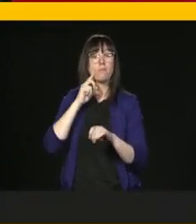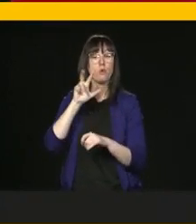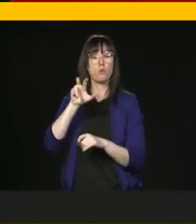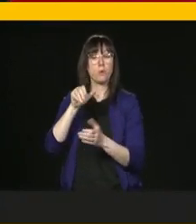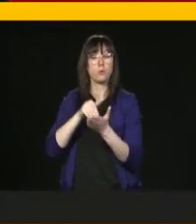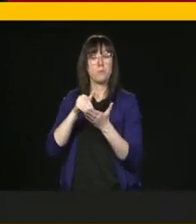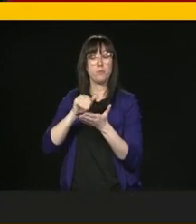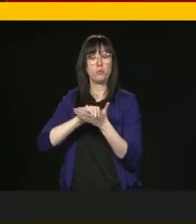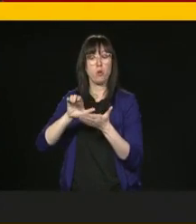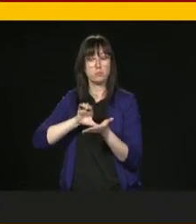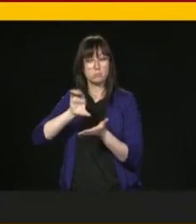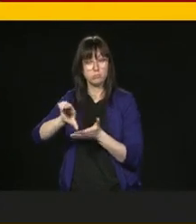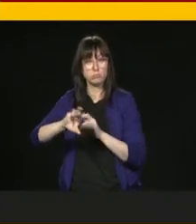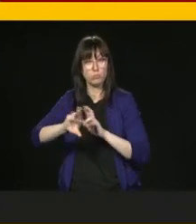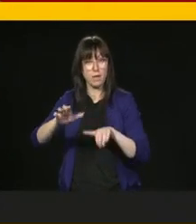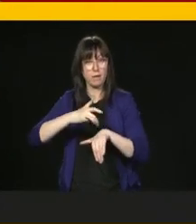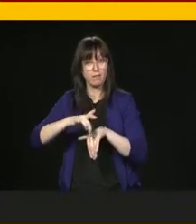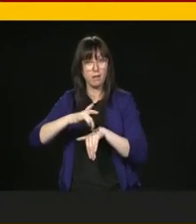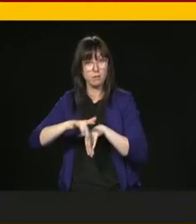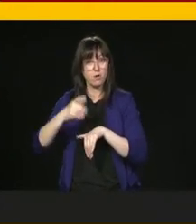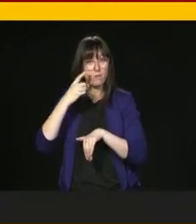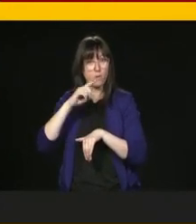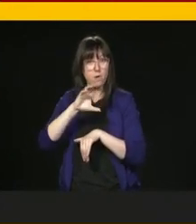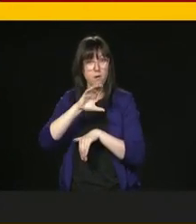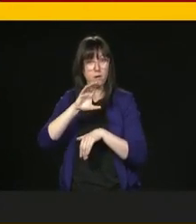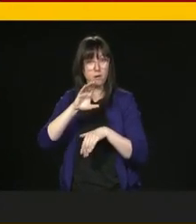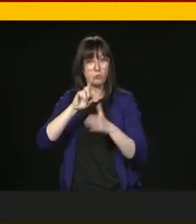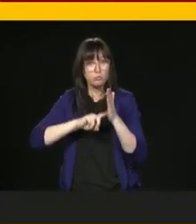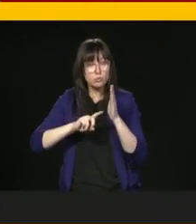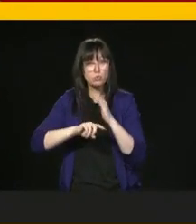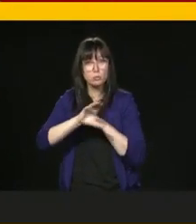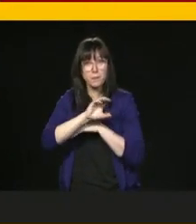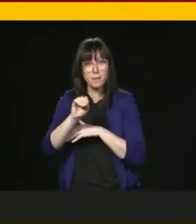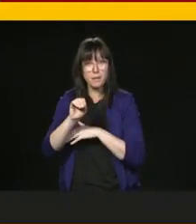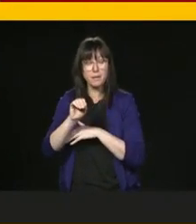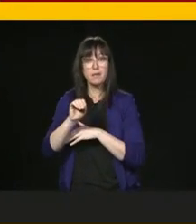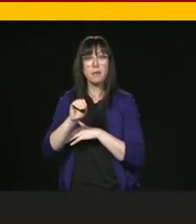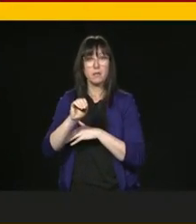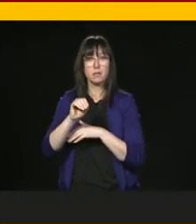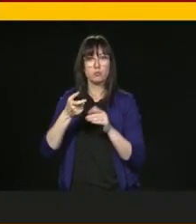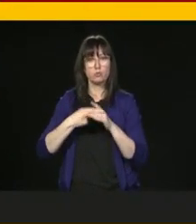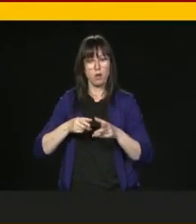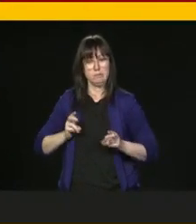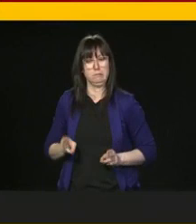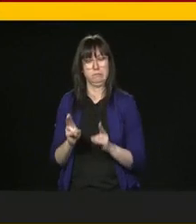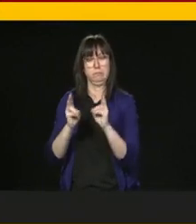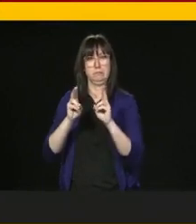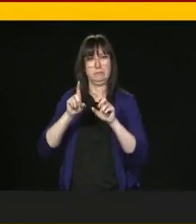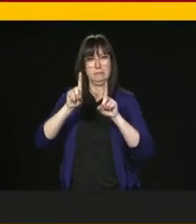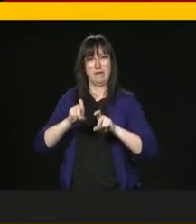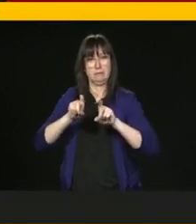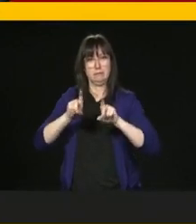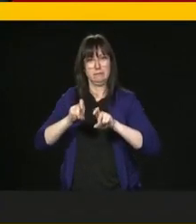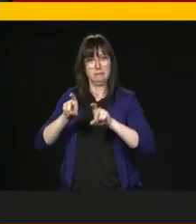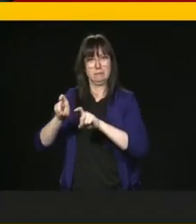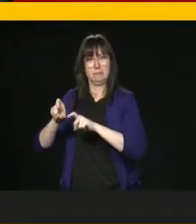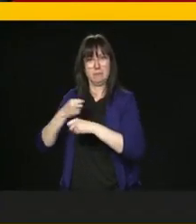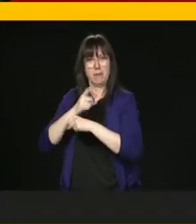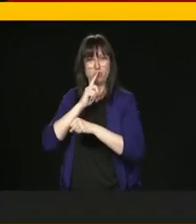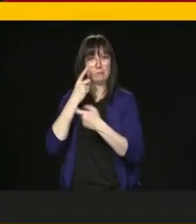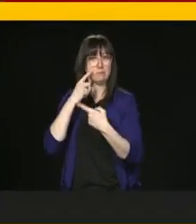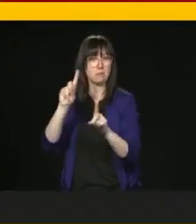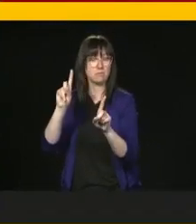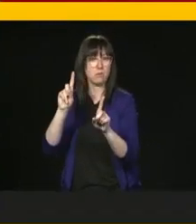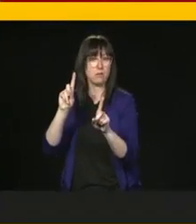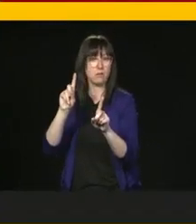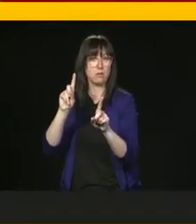for companies so that they may accelerate clinical trials, like Dr. Tan said, all of this is